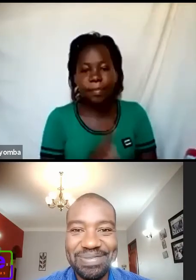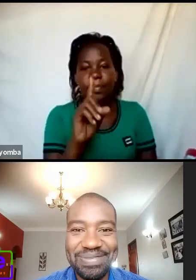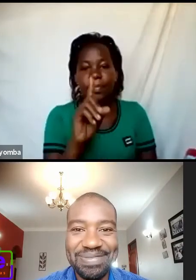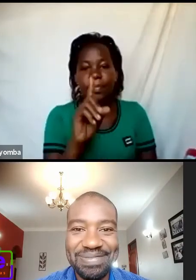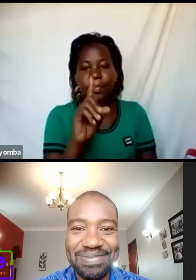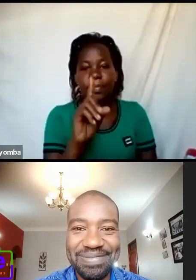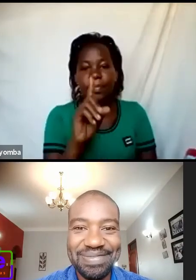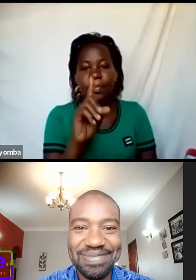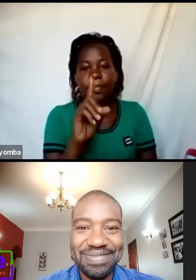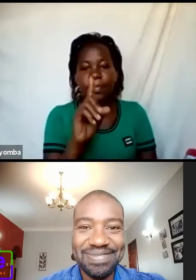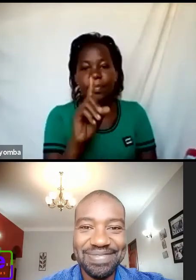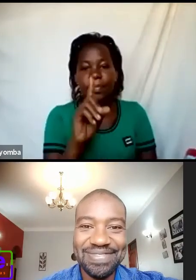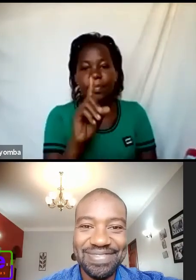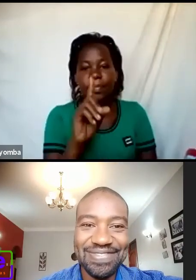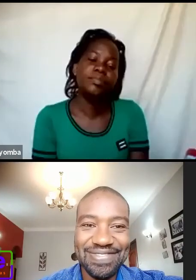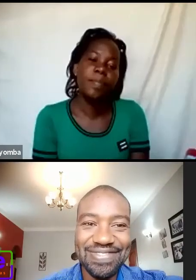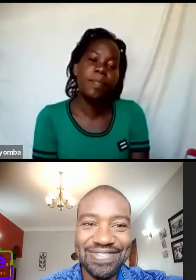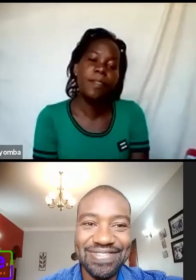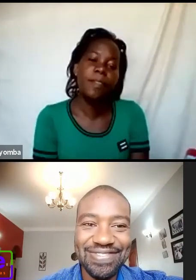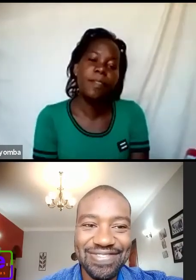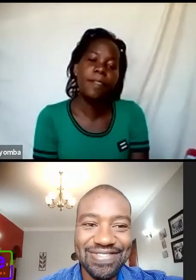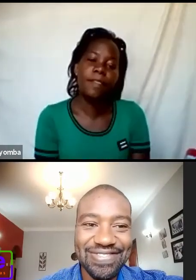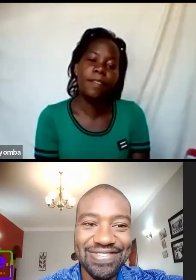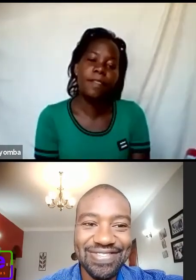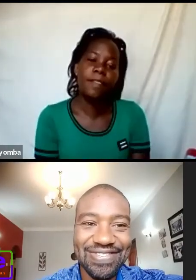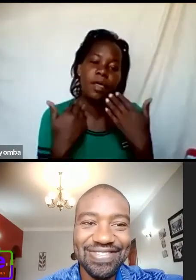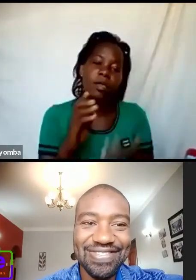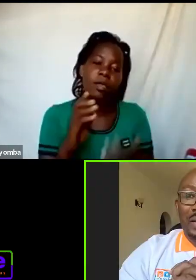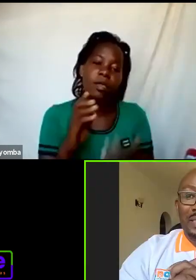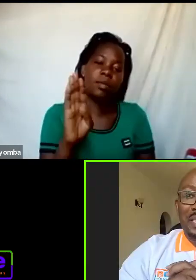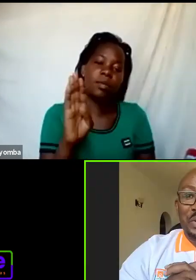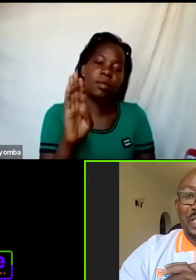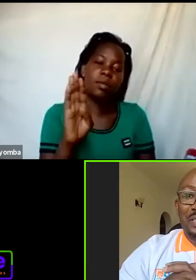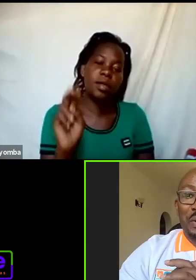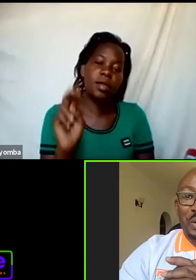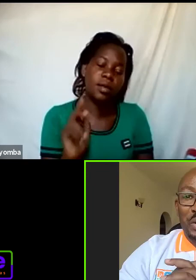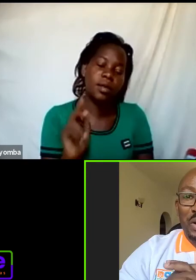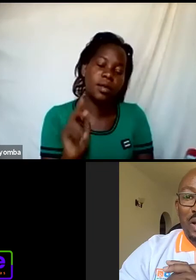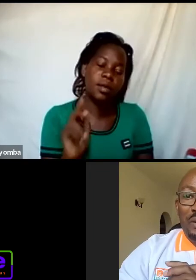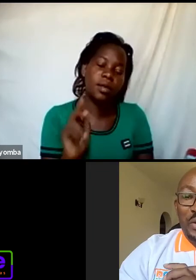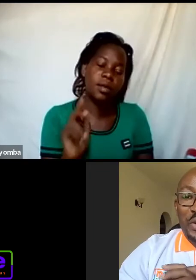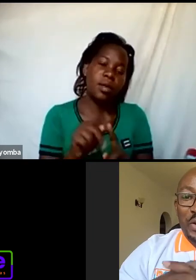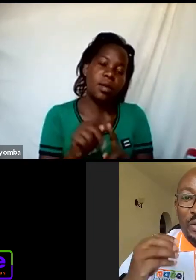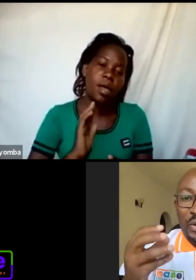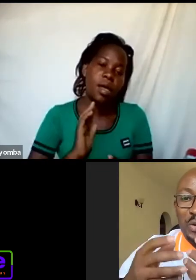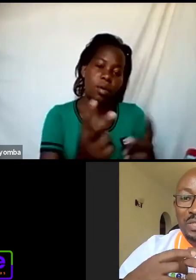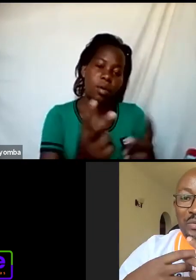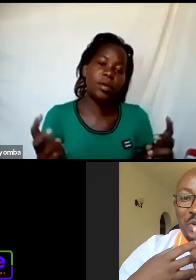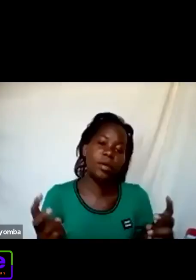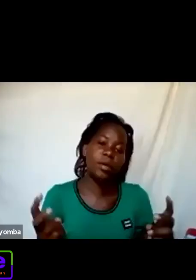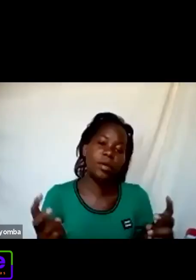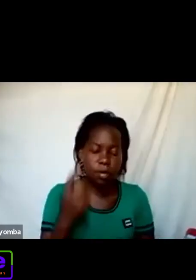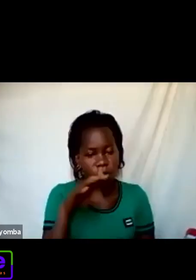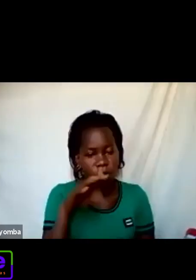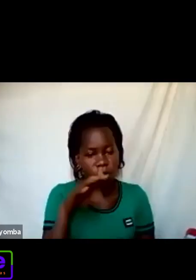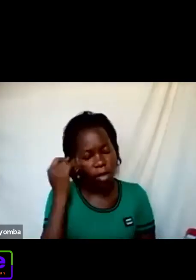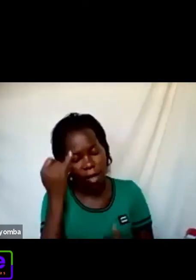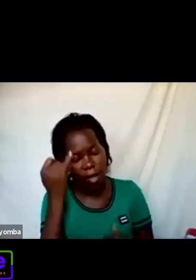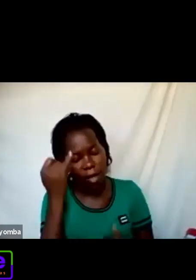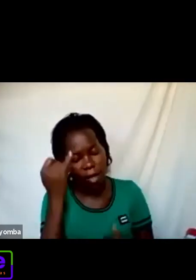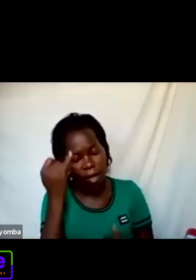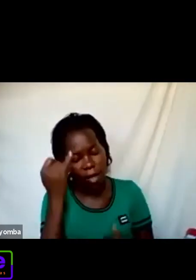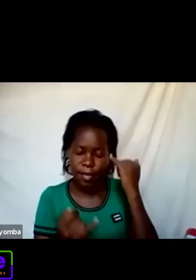much, Ben, for a wonderful moderation, and especially to our distinguished panel for your thoughts, for your insights, for